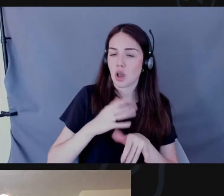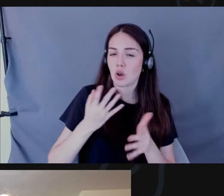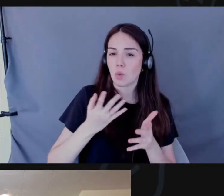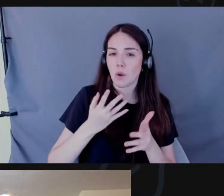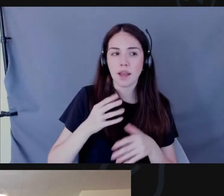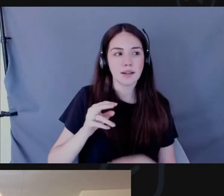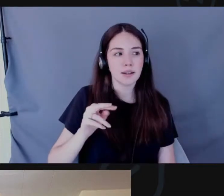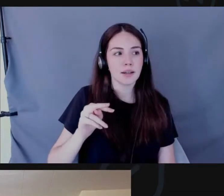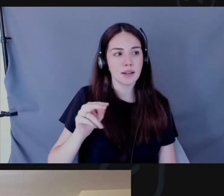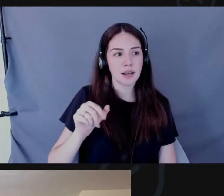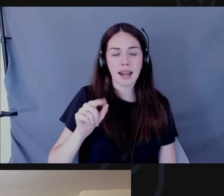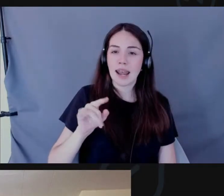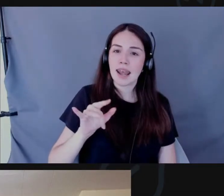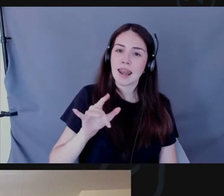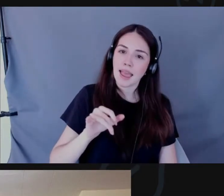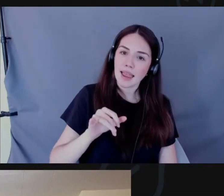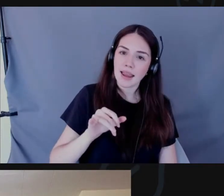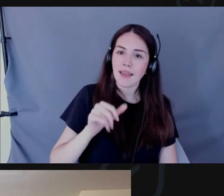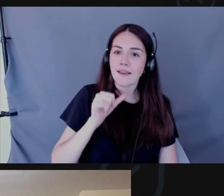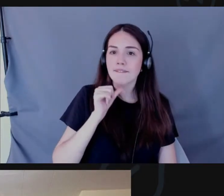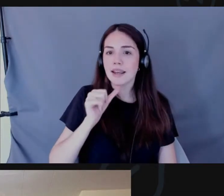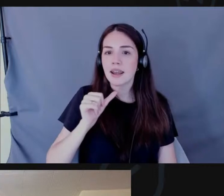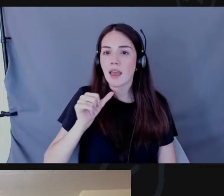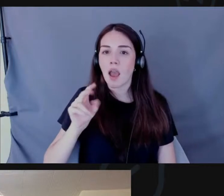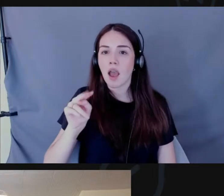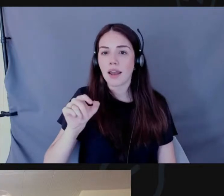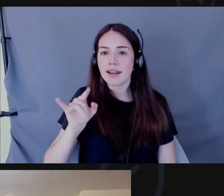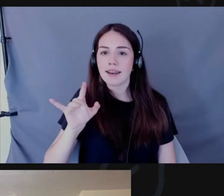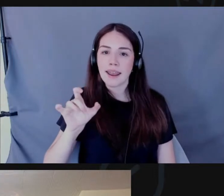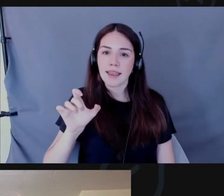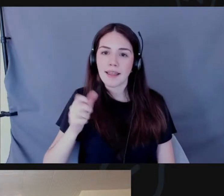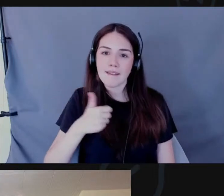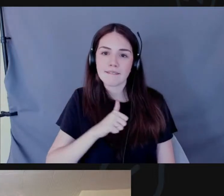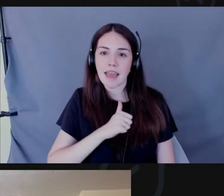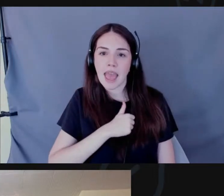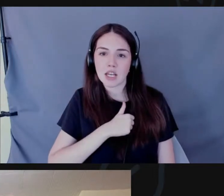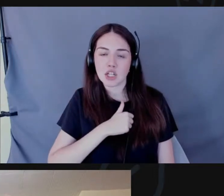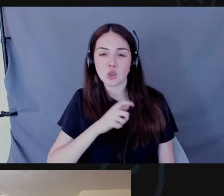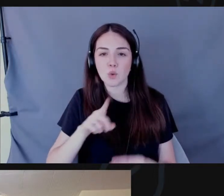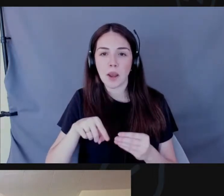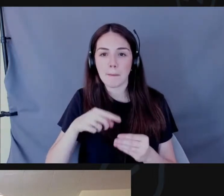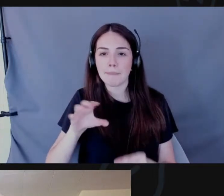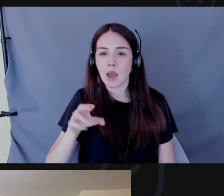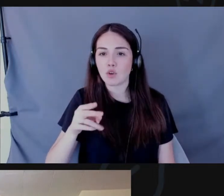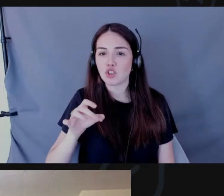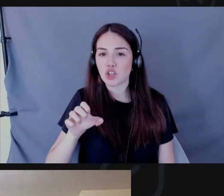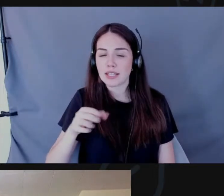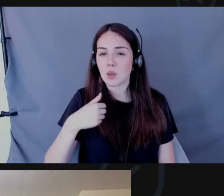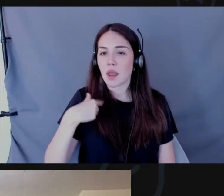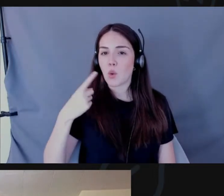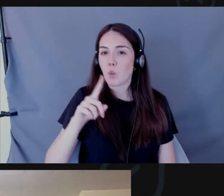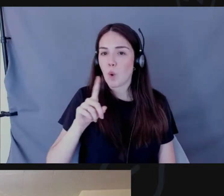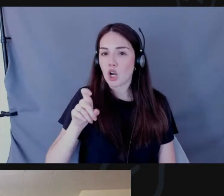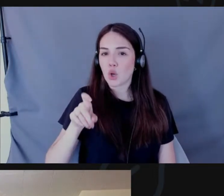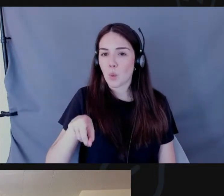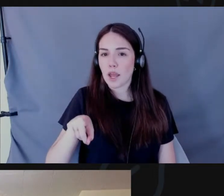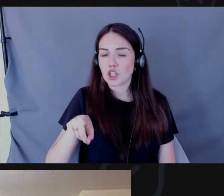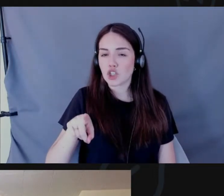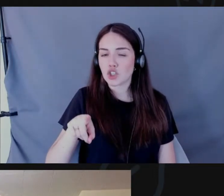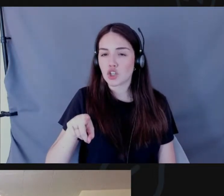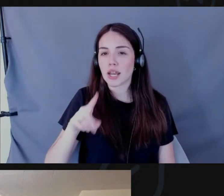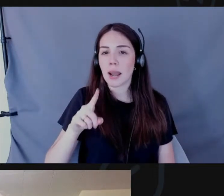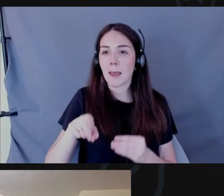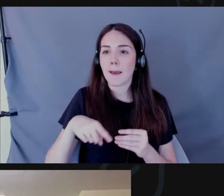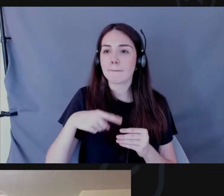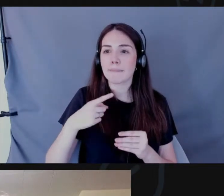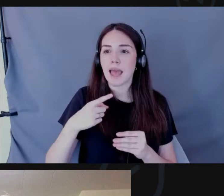native, non-native attitudes towards Chessie. And we had a question about whether there